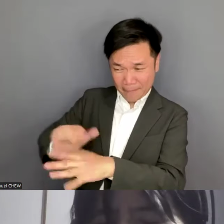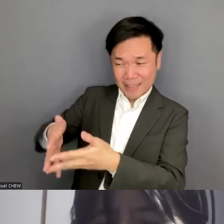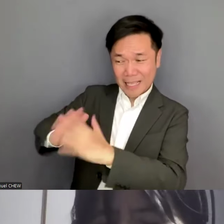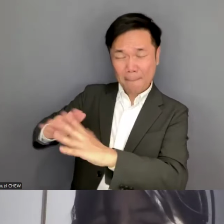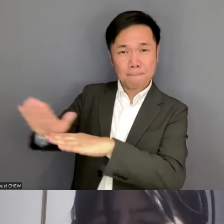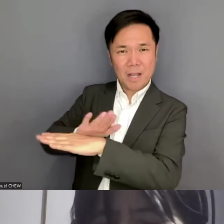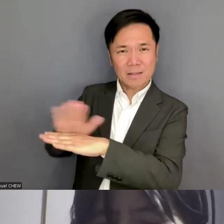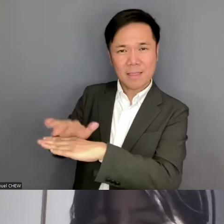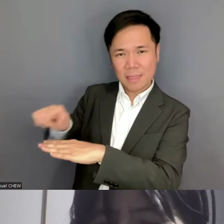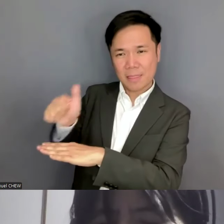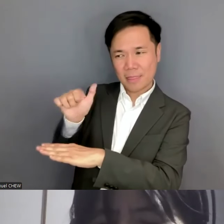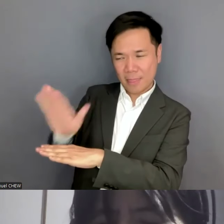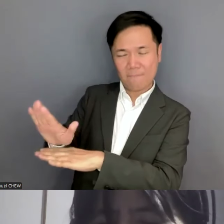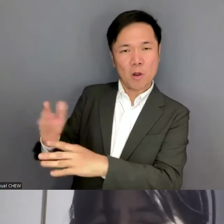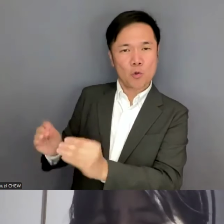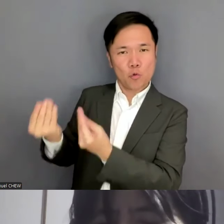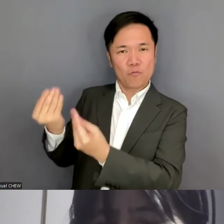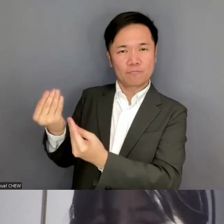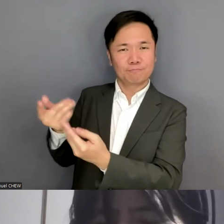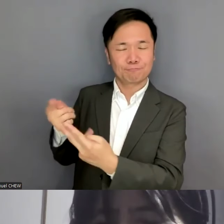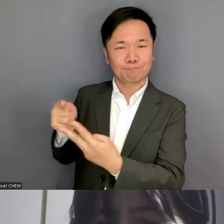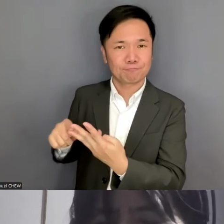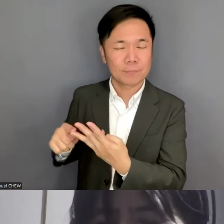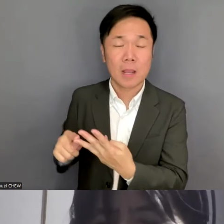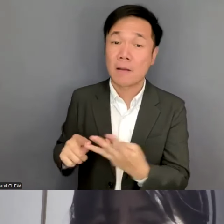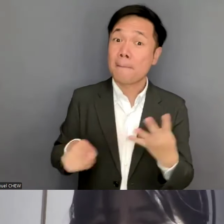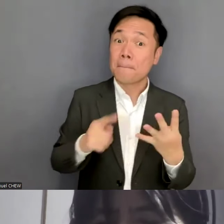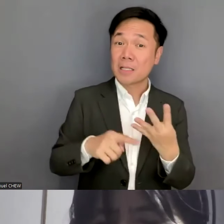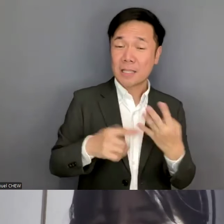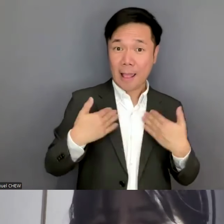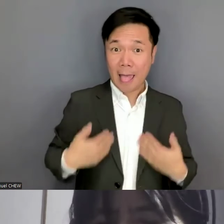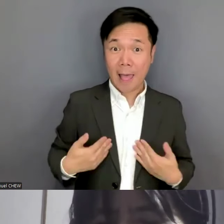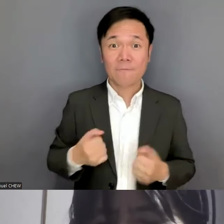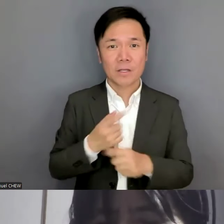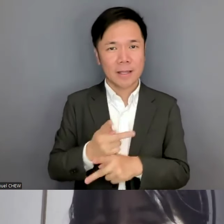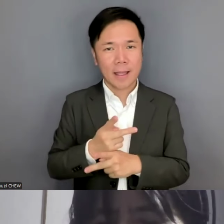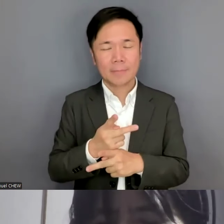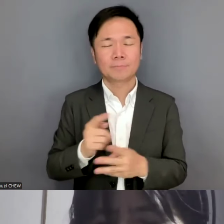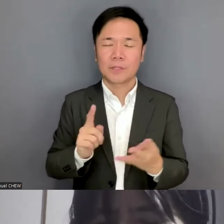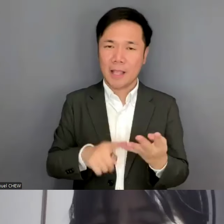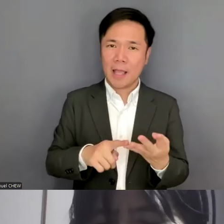for youth with disability is healthcare and rehabilitation services.